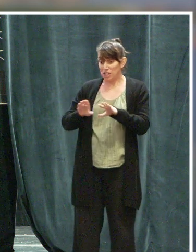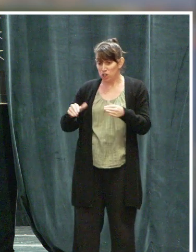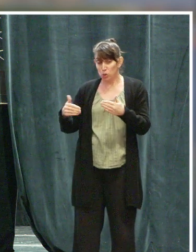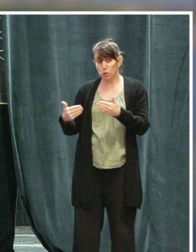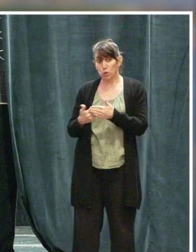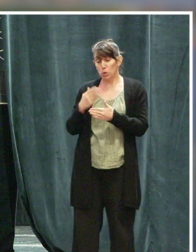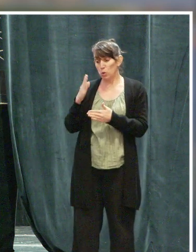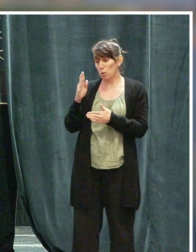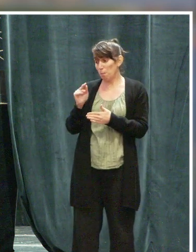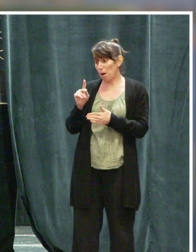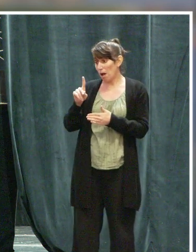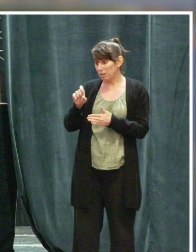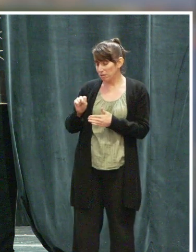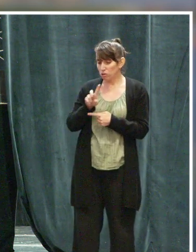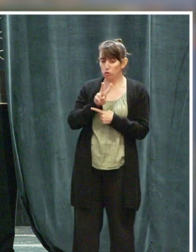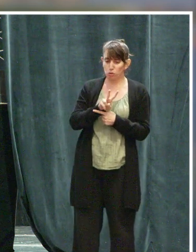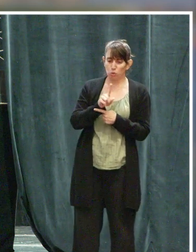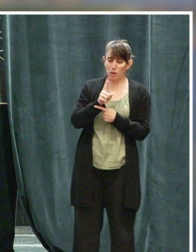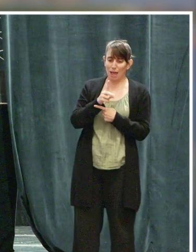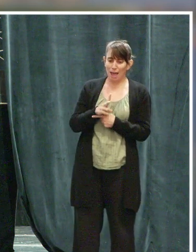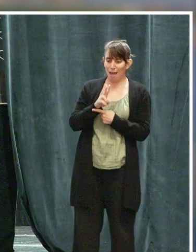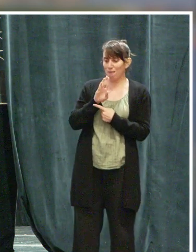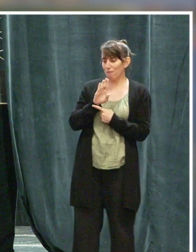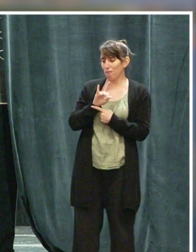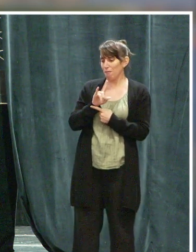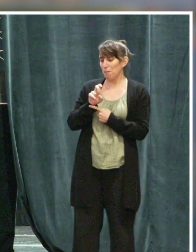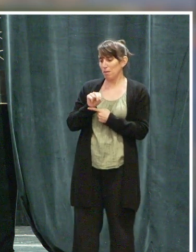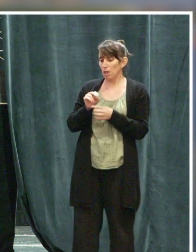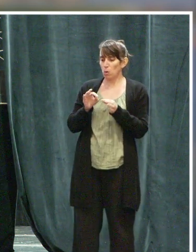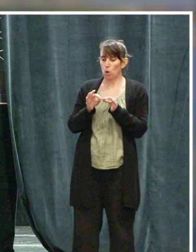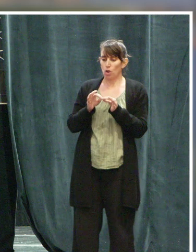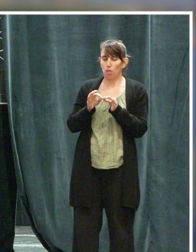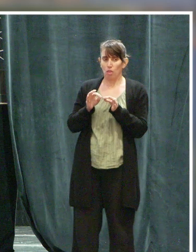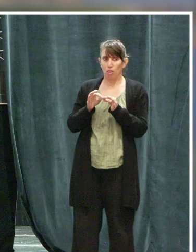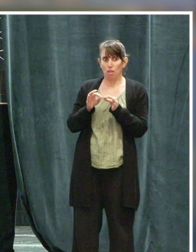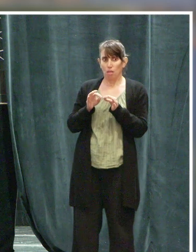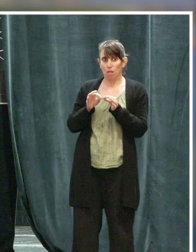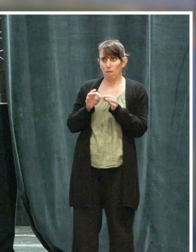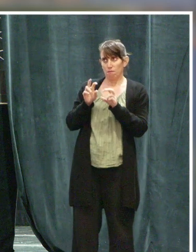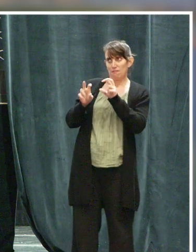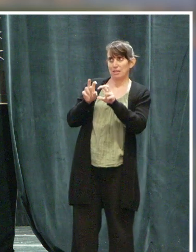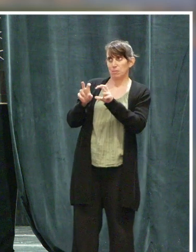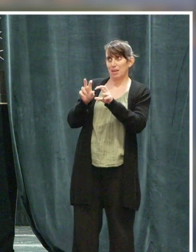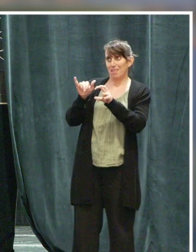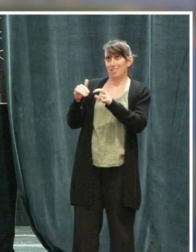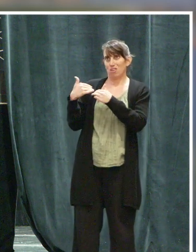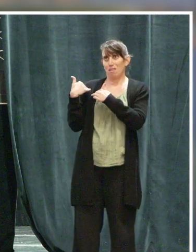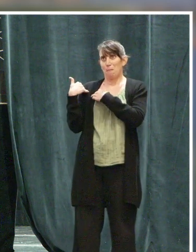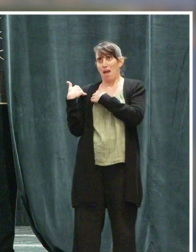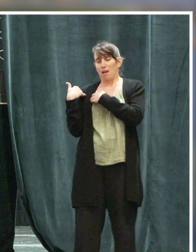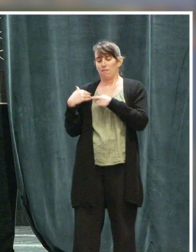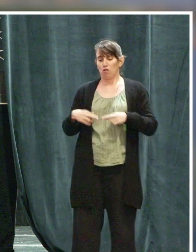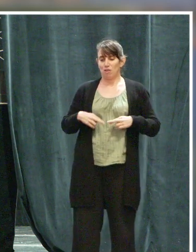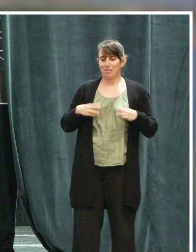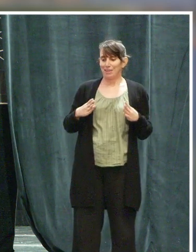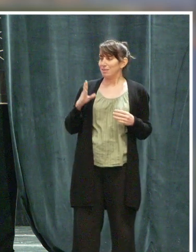at $2.5 billion, which you just mentioned, and that's going to be on the backs of the residents of Battery Park